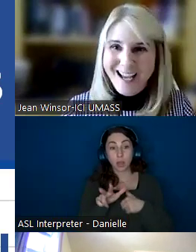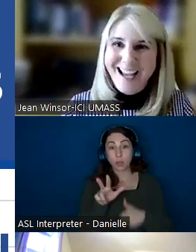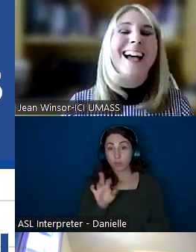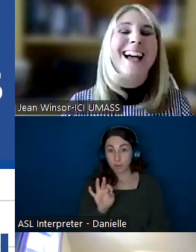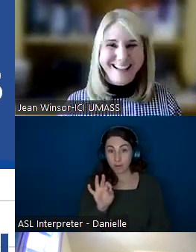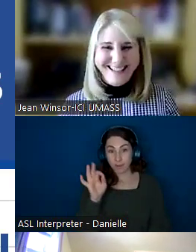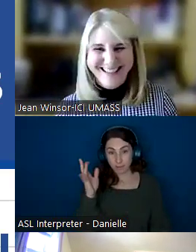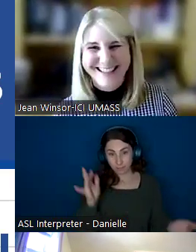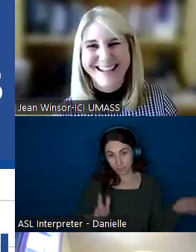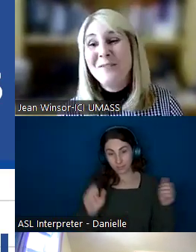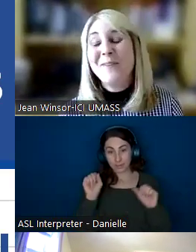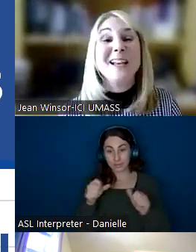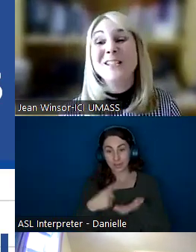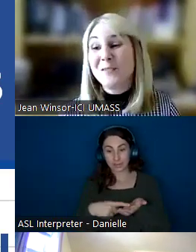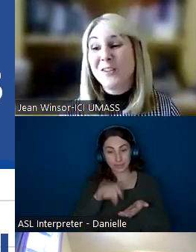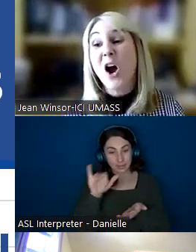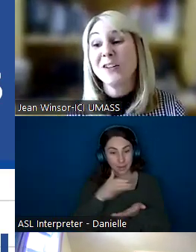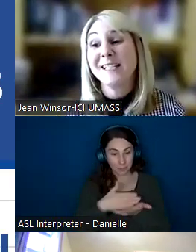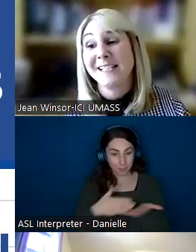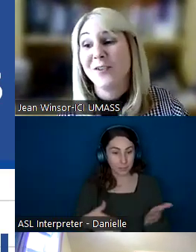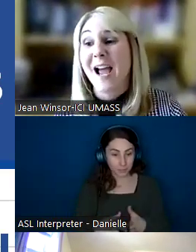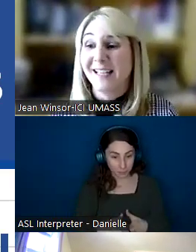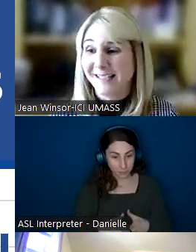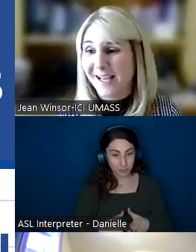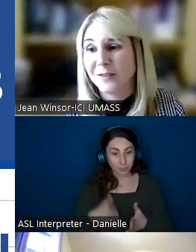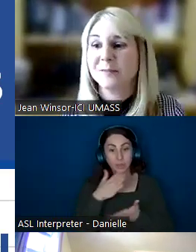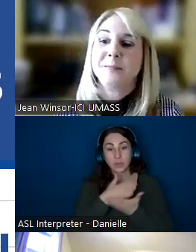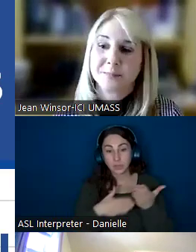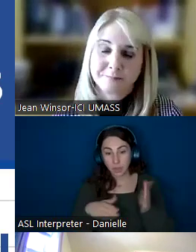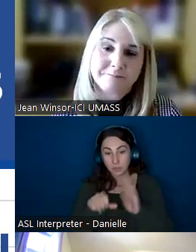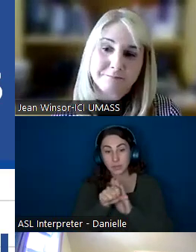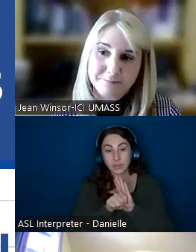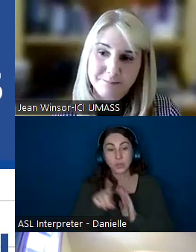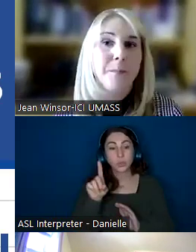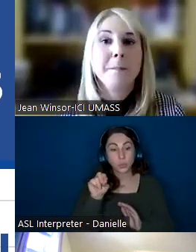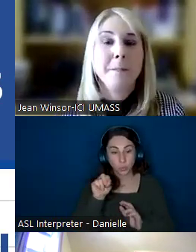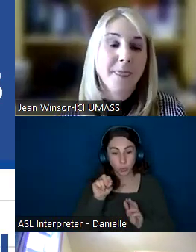that. Because there are states that track this, so.